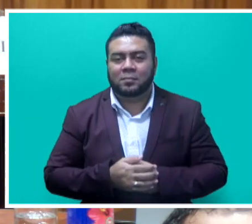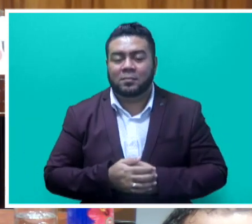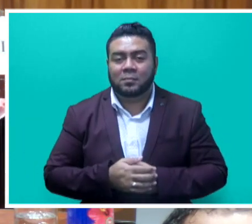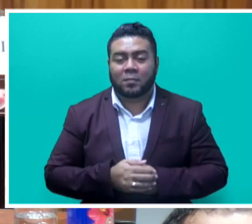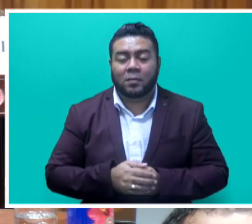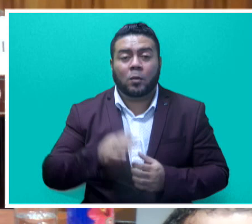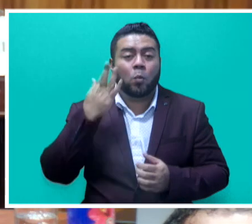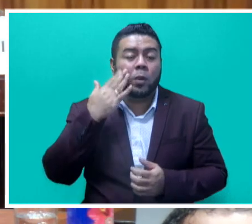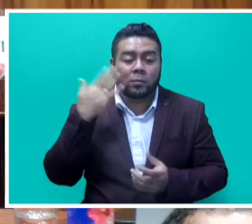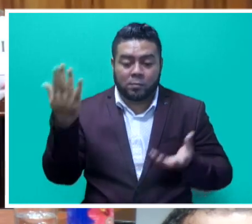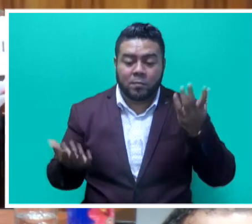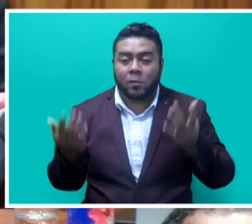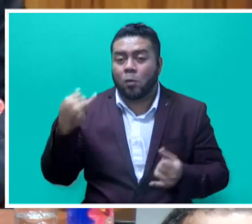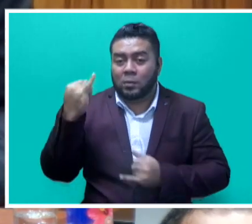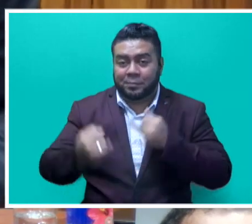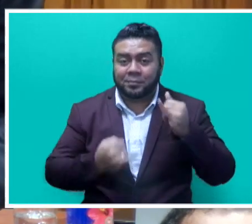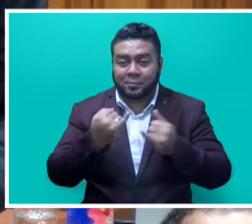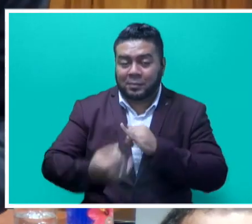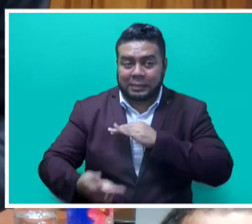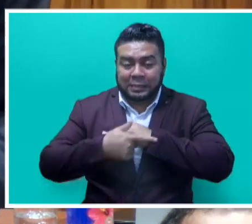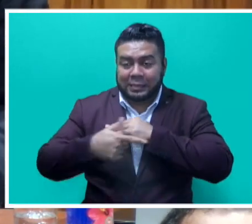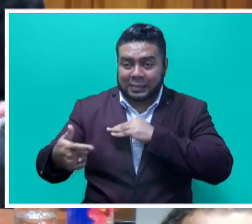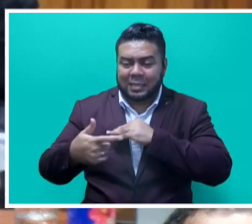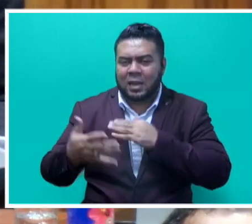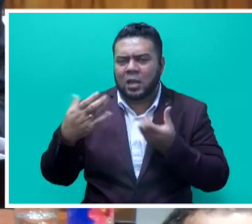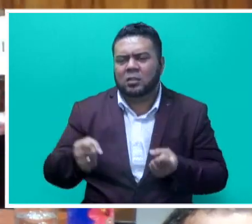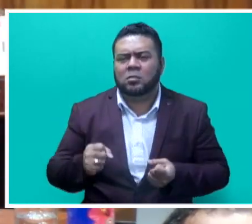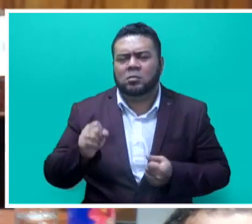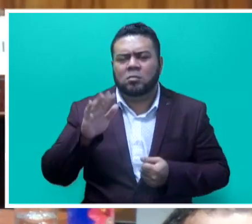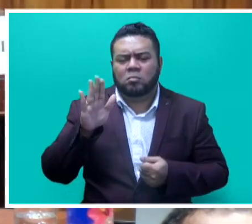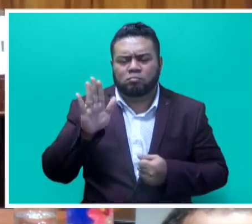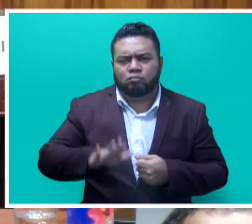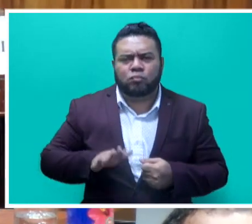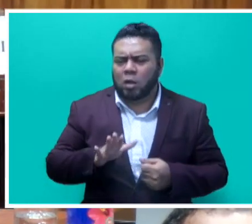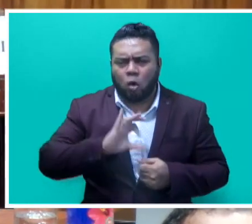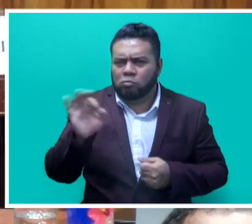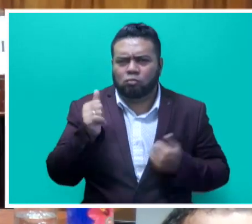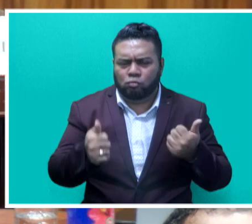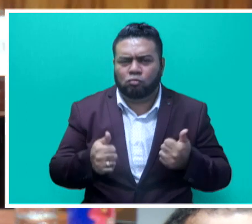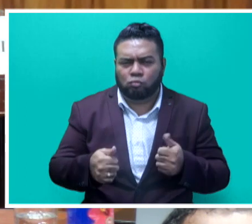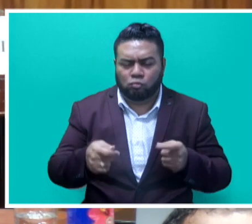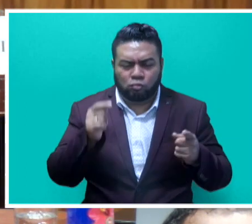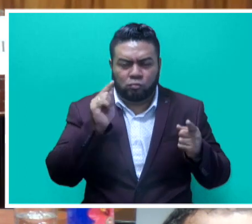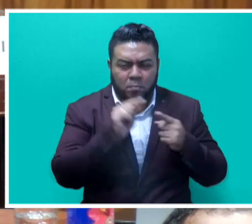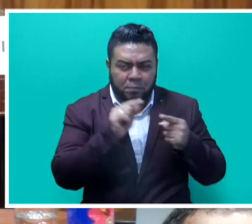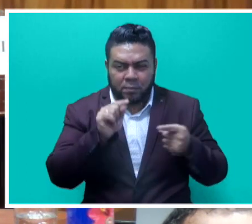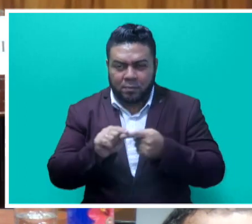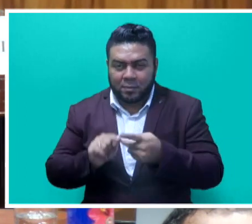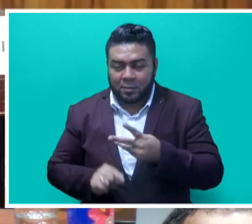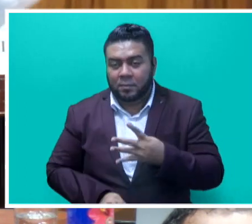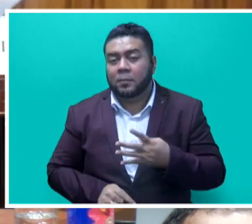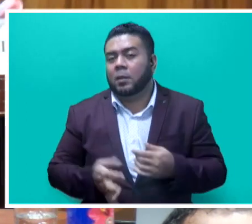when compared to international levels, has poor accuracy and with a